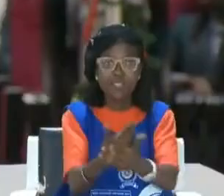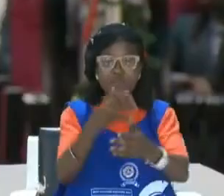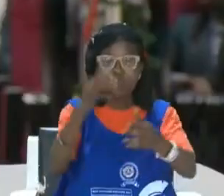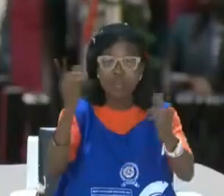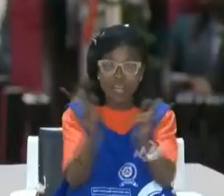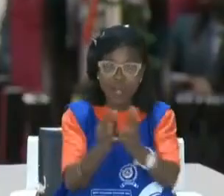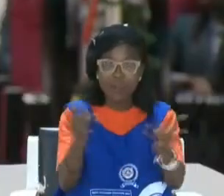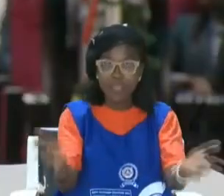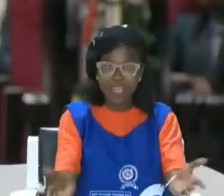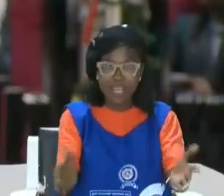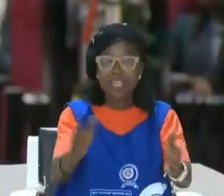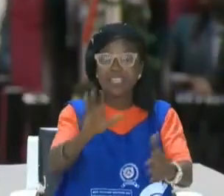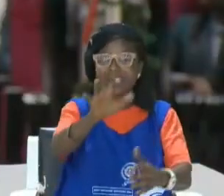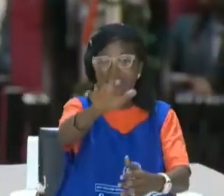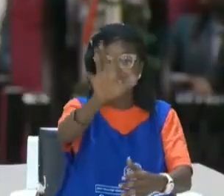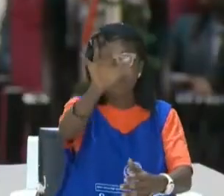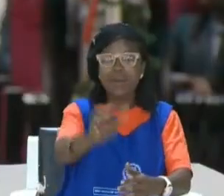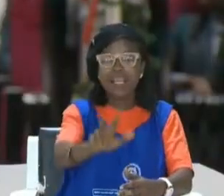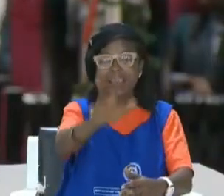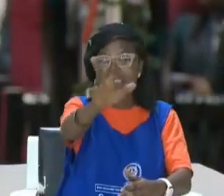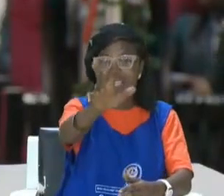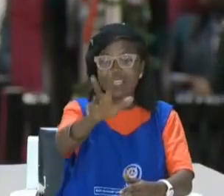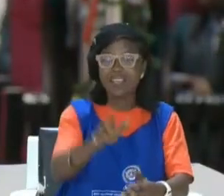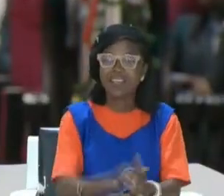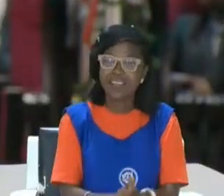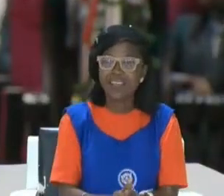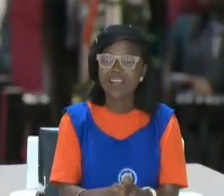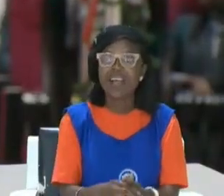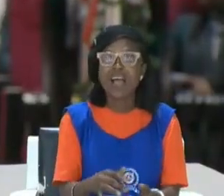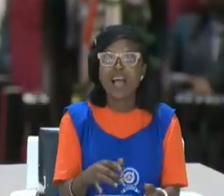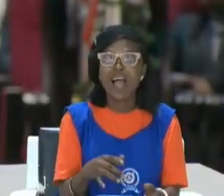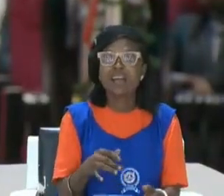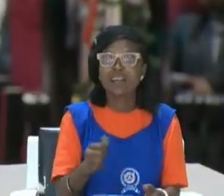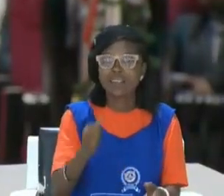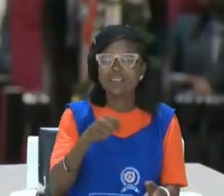And I know people who said to me, now that is taking it too far.